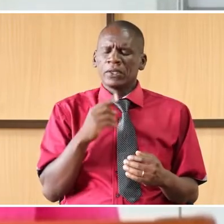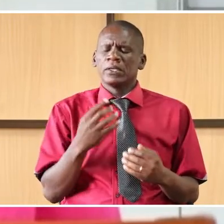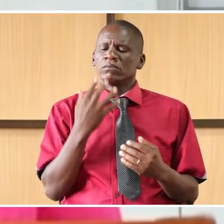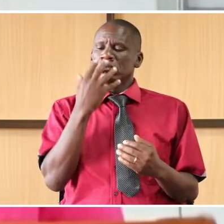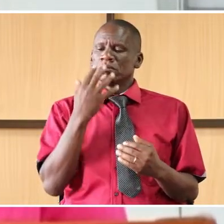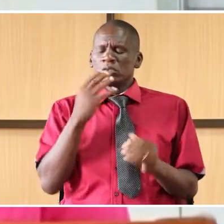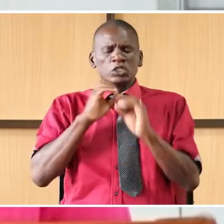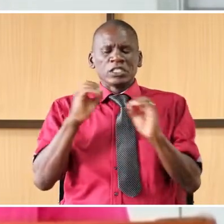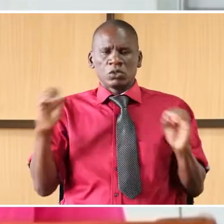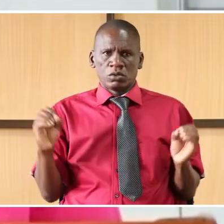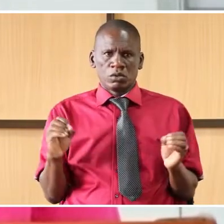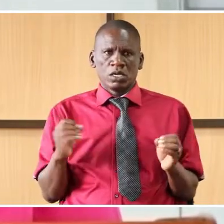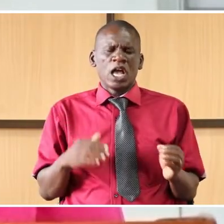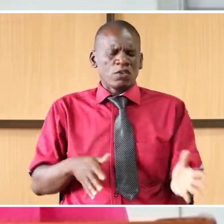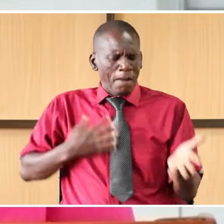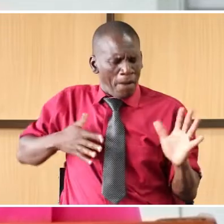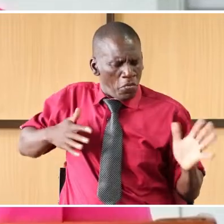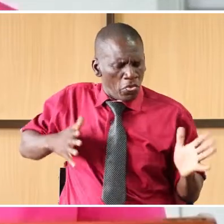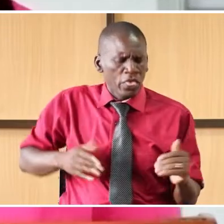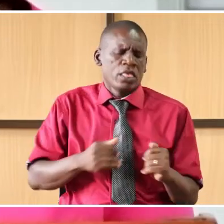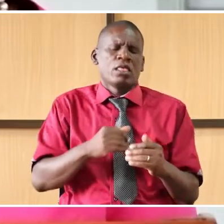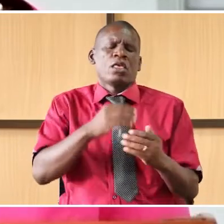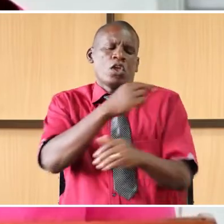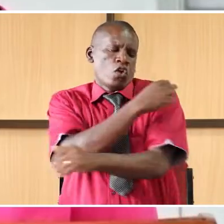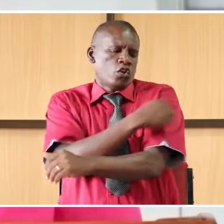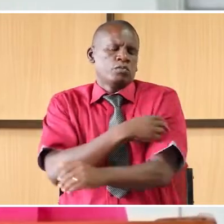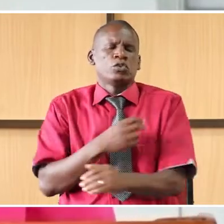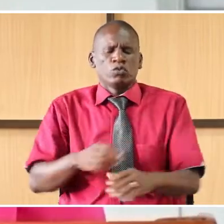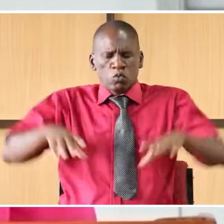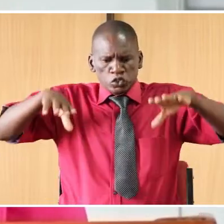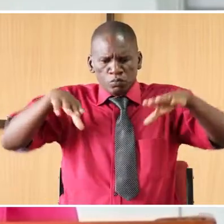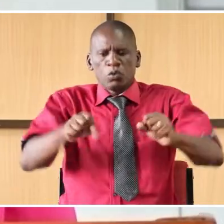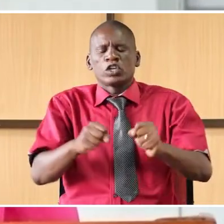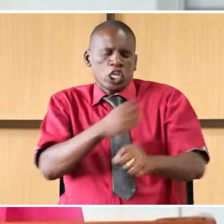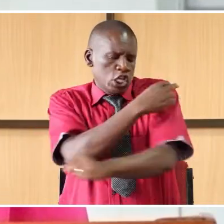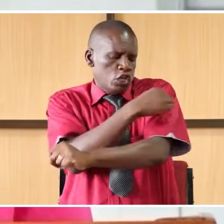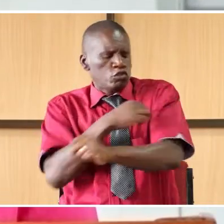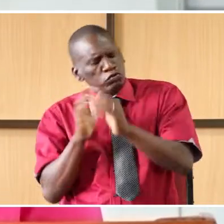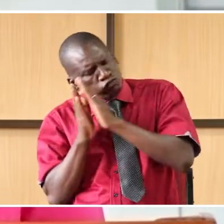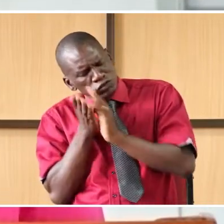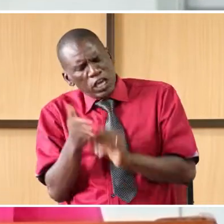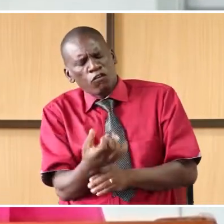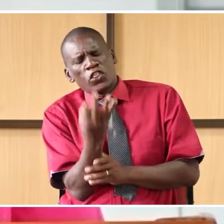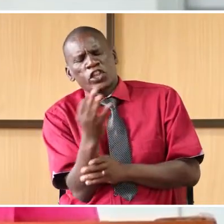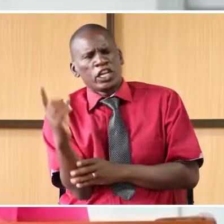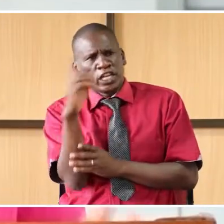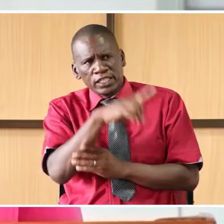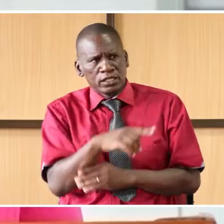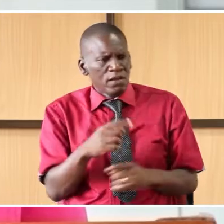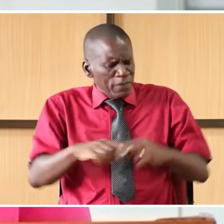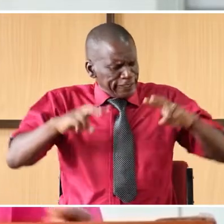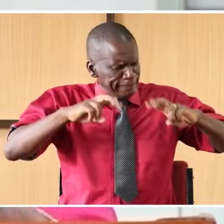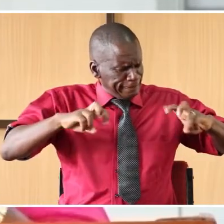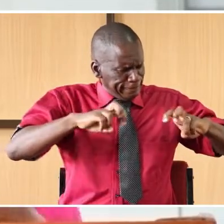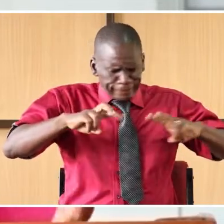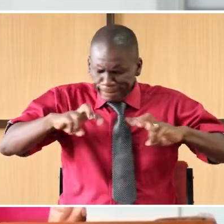breath, and we rushed to the hospital. He was admitted for 3 days, and there was nothing. They could not find